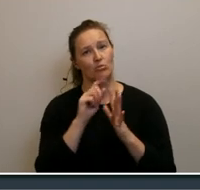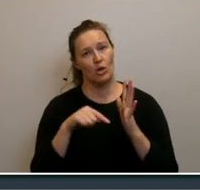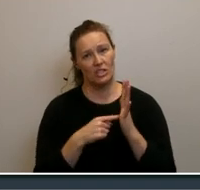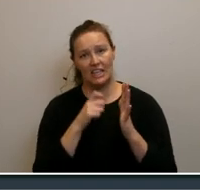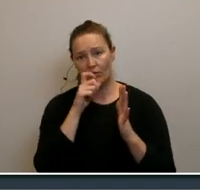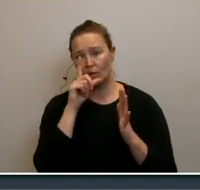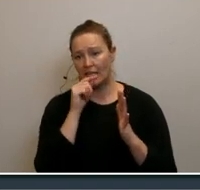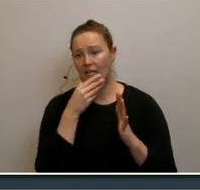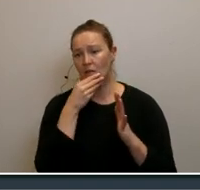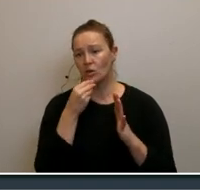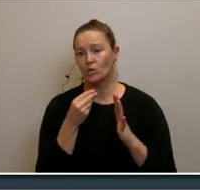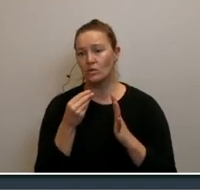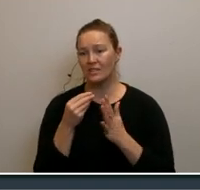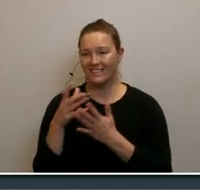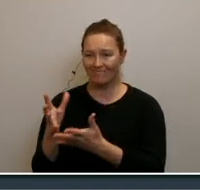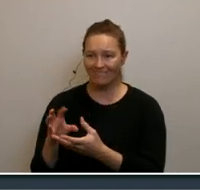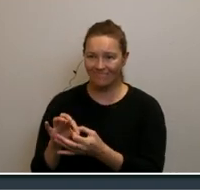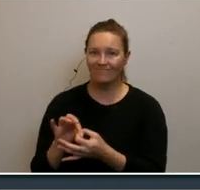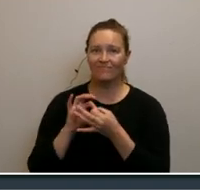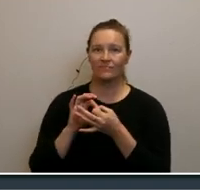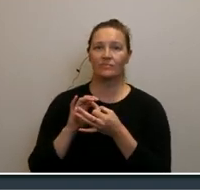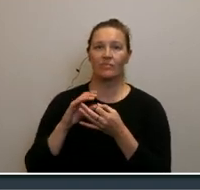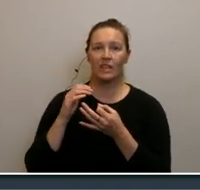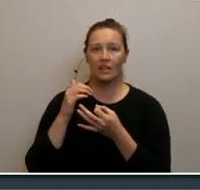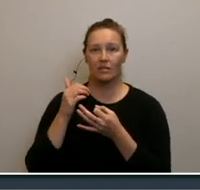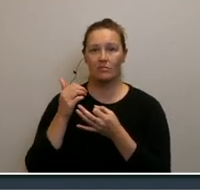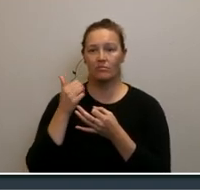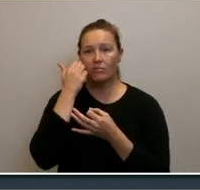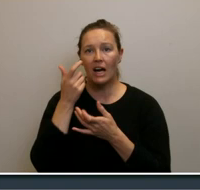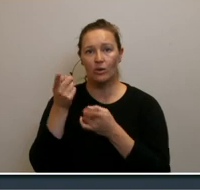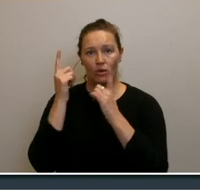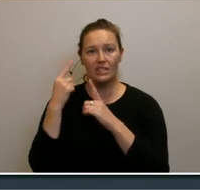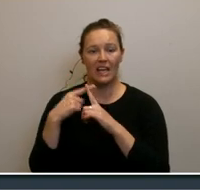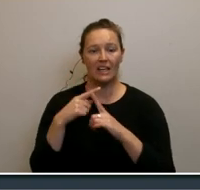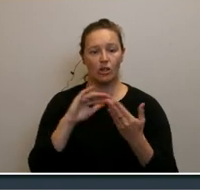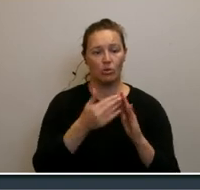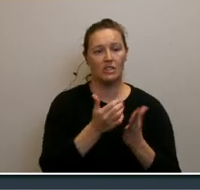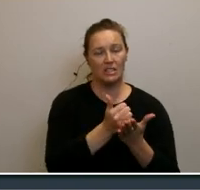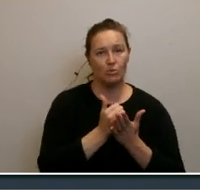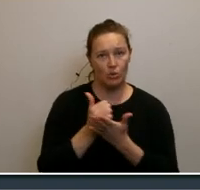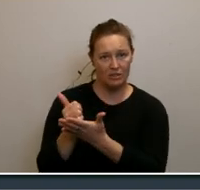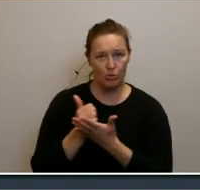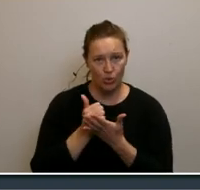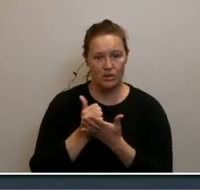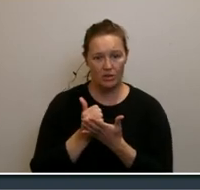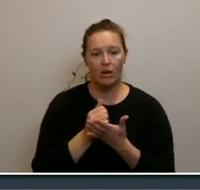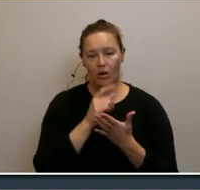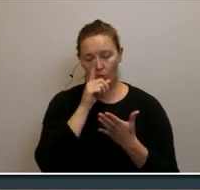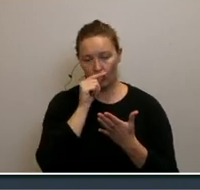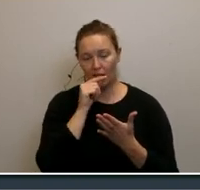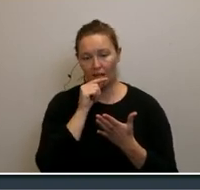actually engender the mana whenua support and the community support, this is eminently consentable as a